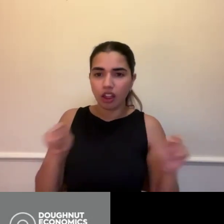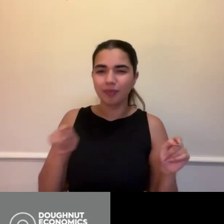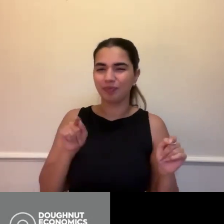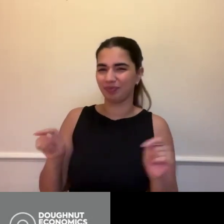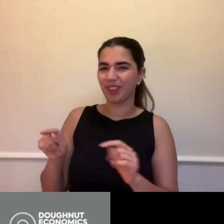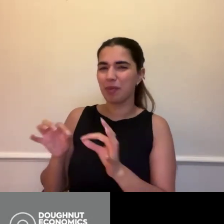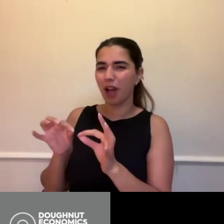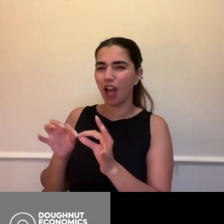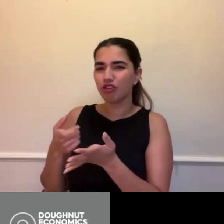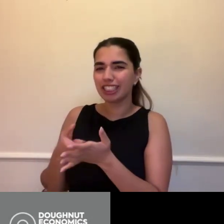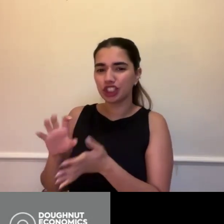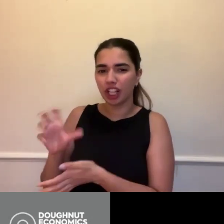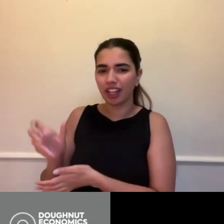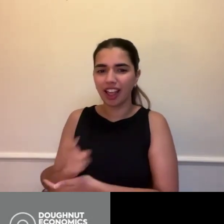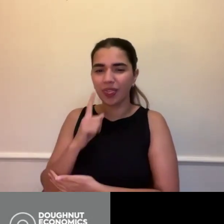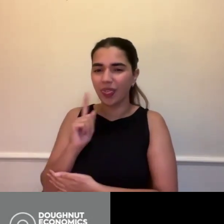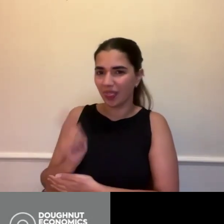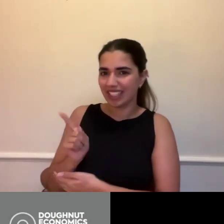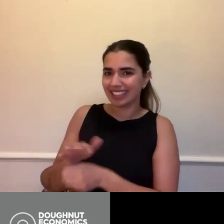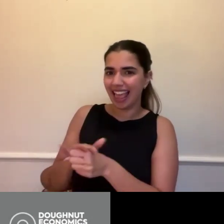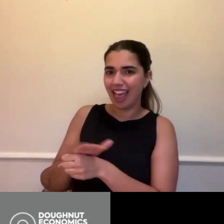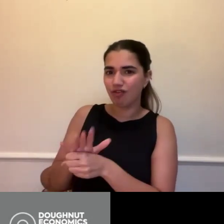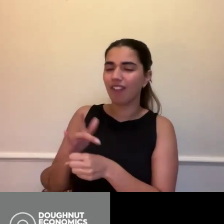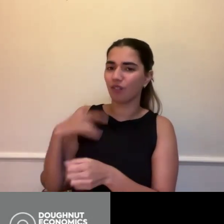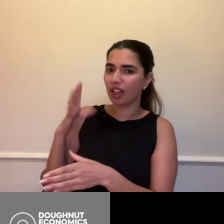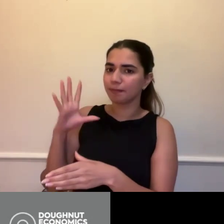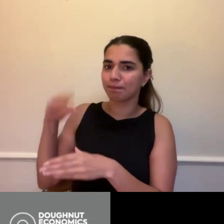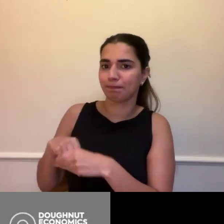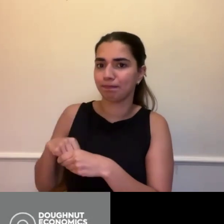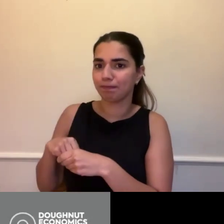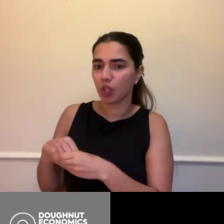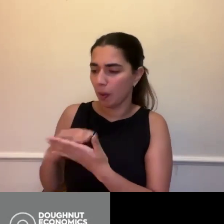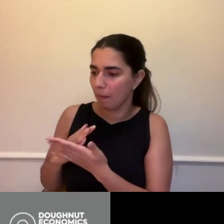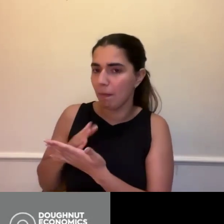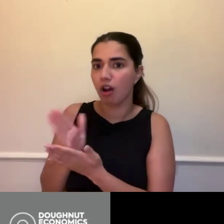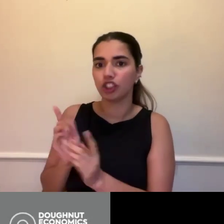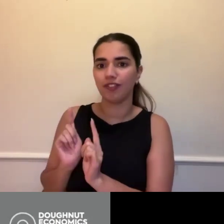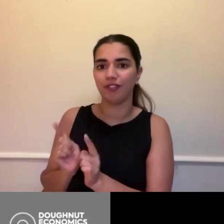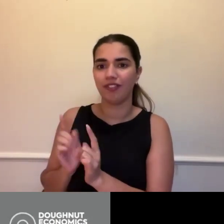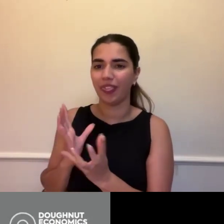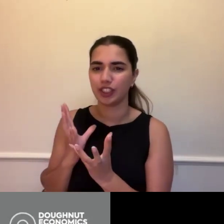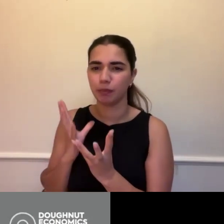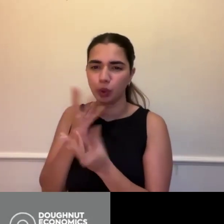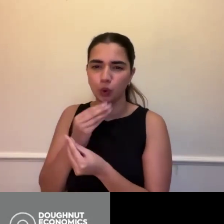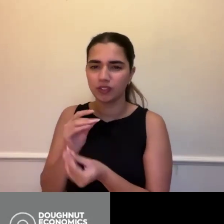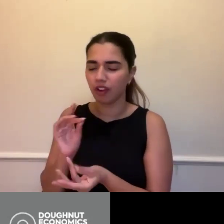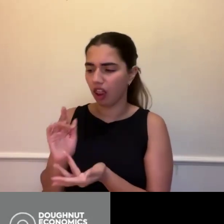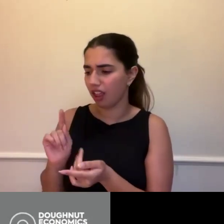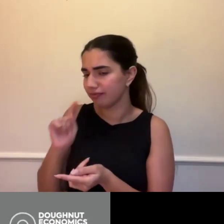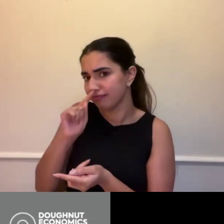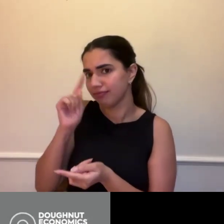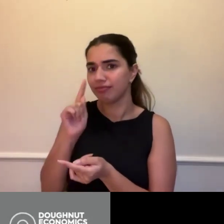area where we can acknowledge that we are integrated and part of this beautiful and delicately balanced